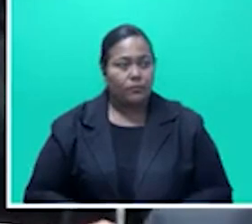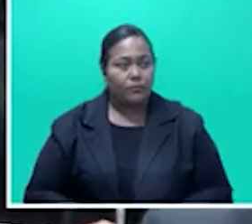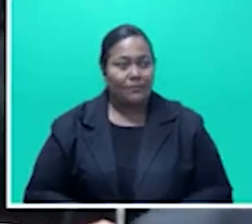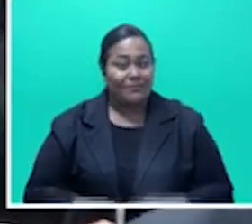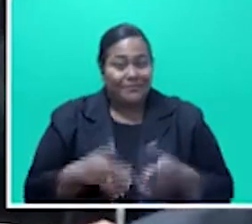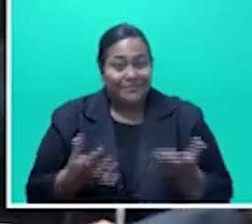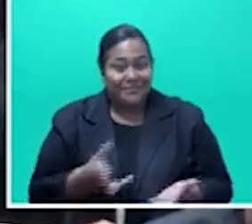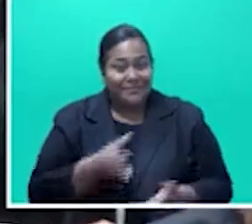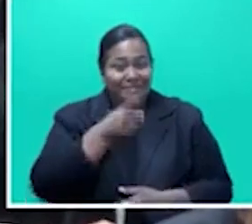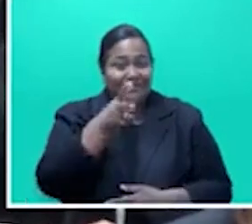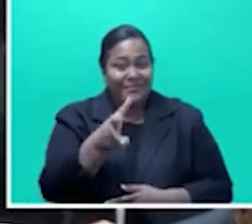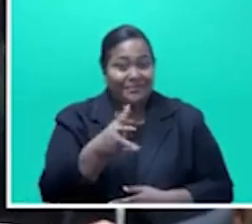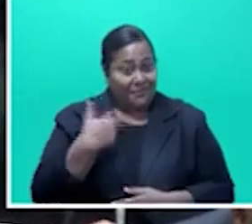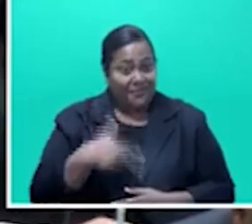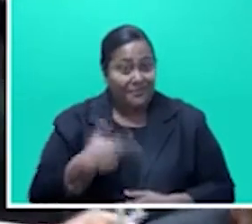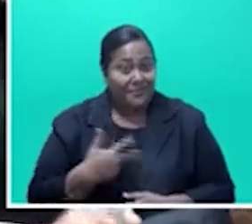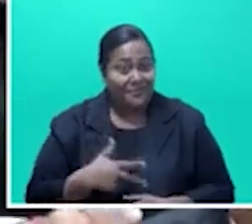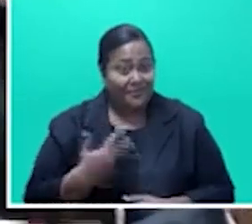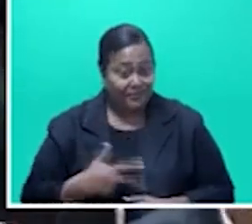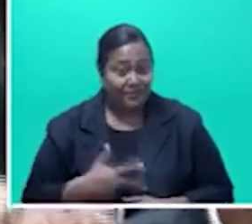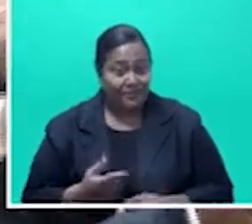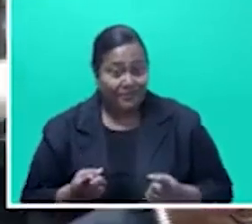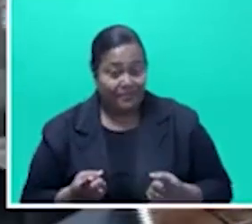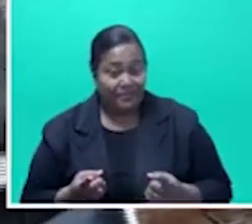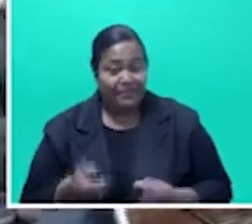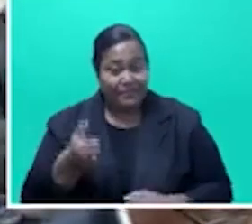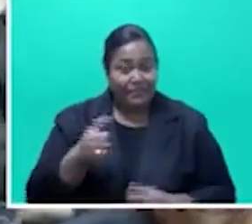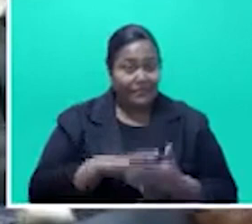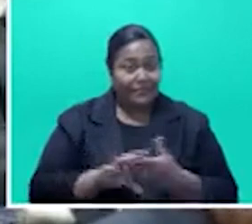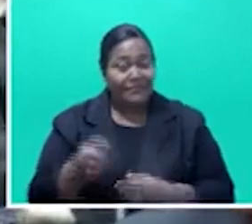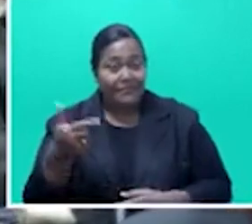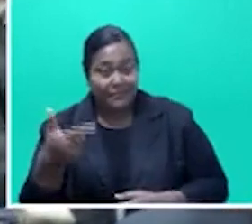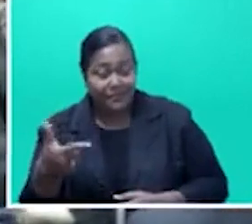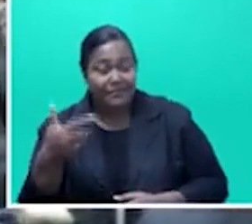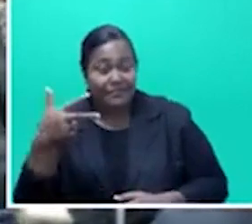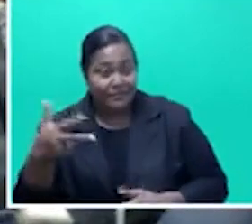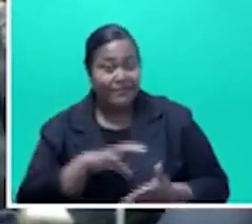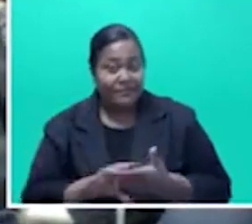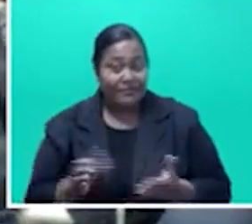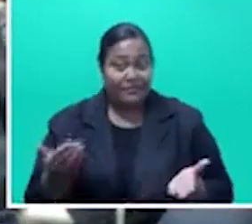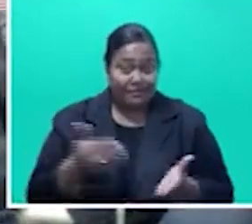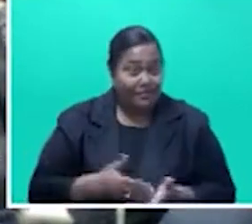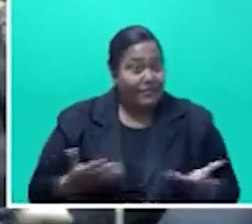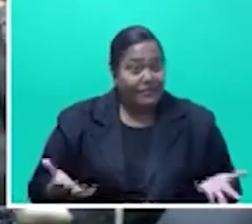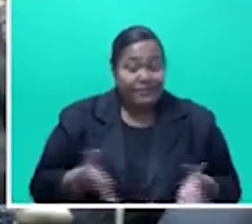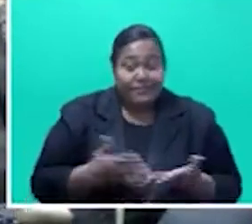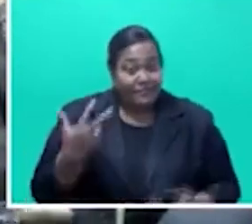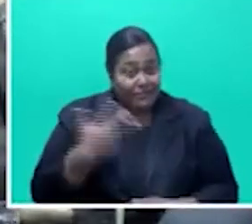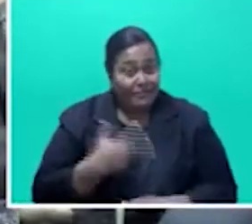joke. It hurts. When $6, $7, $8 comes, then it hurts and it